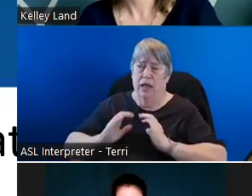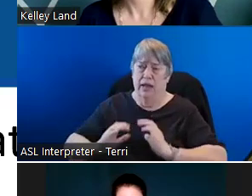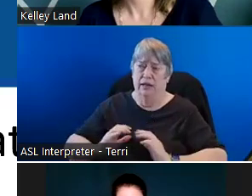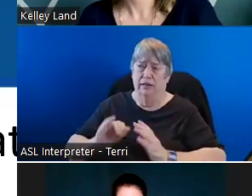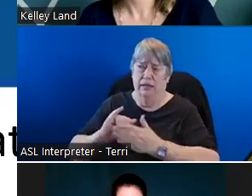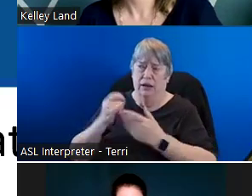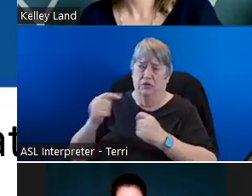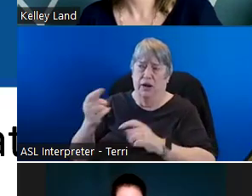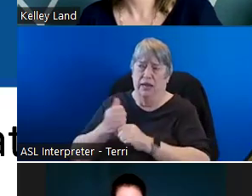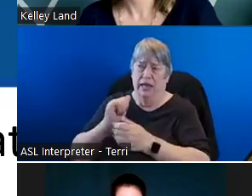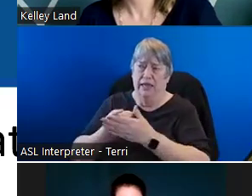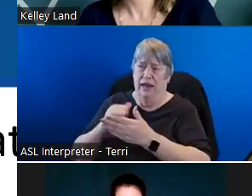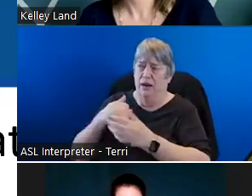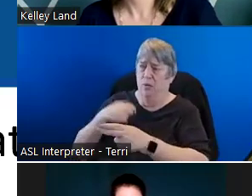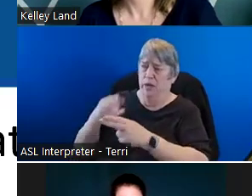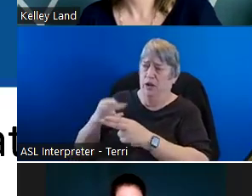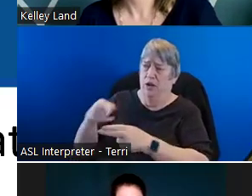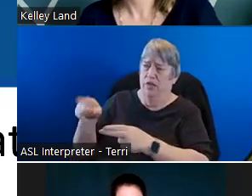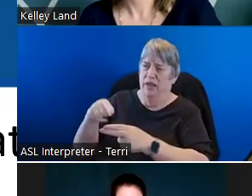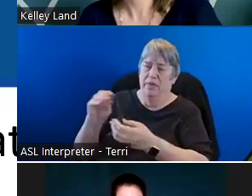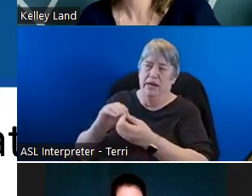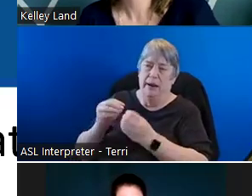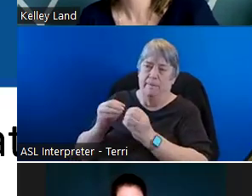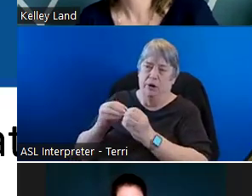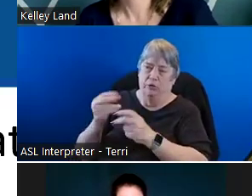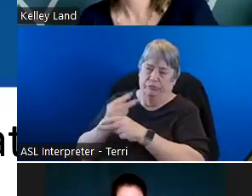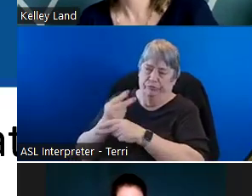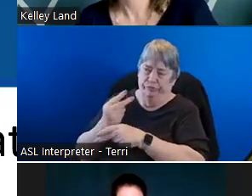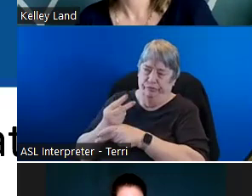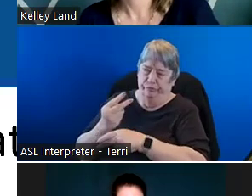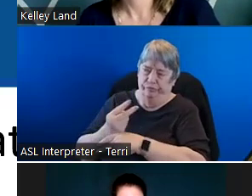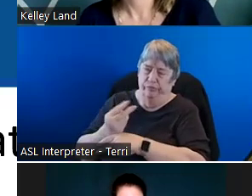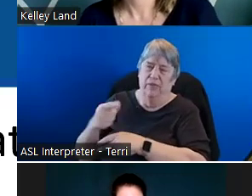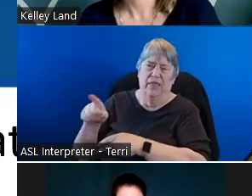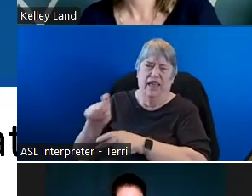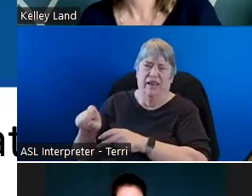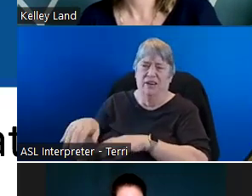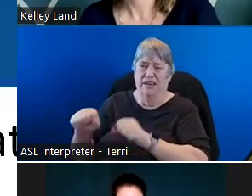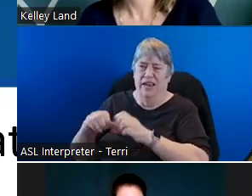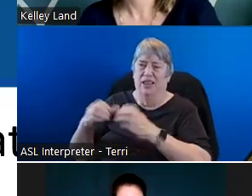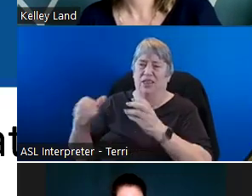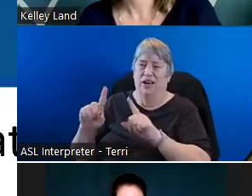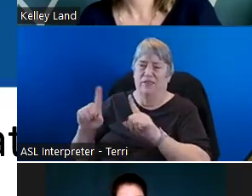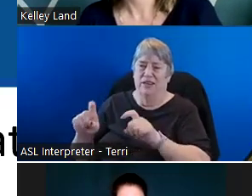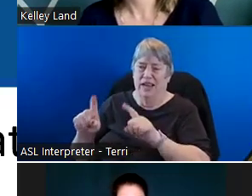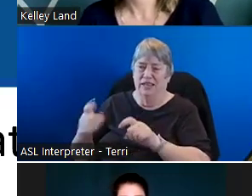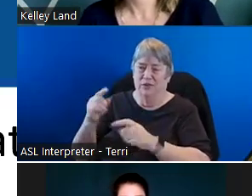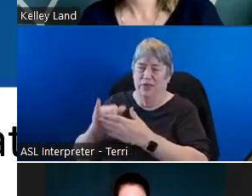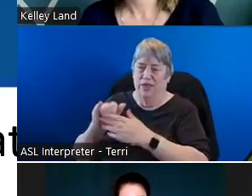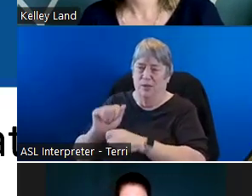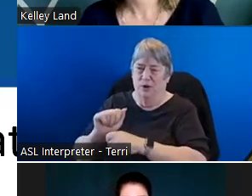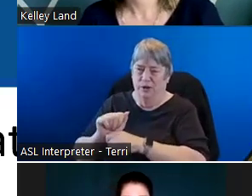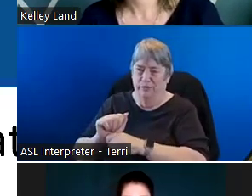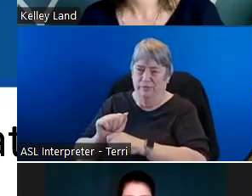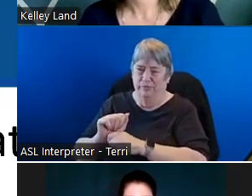sort of support. We call them the number crunchers, and they pass lots of tests to do this work. Yes. And with